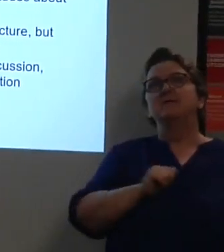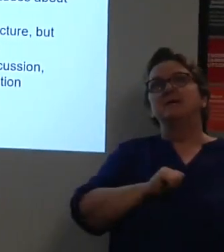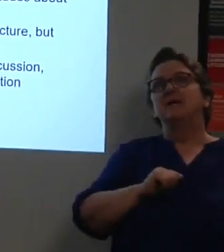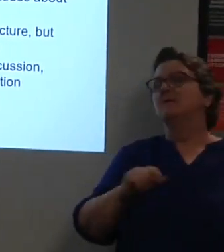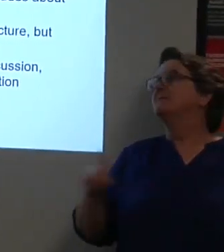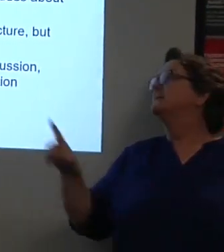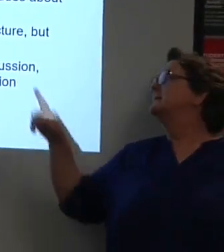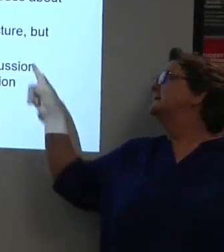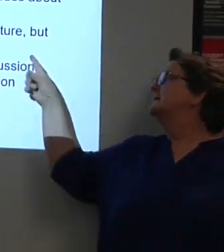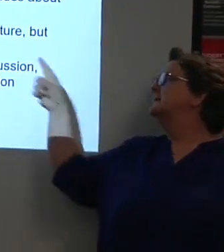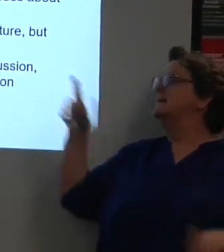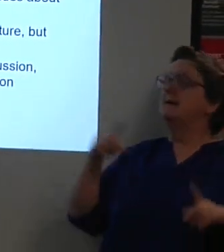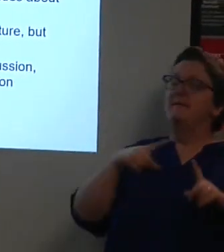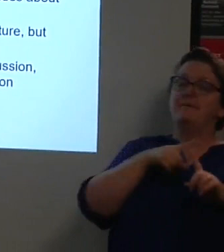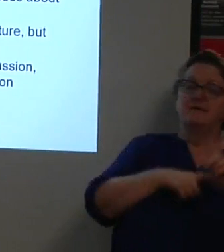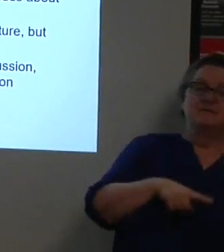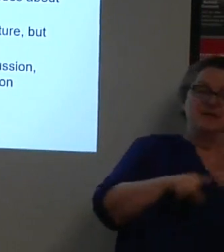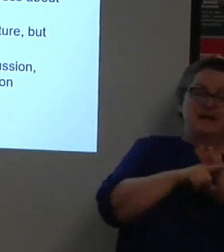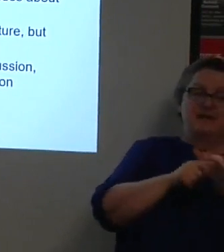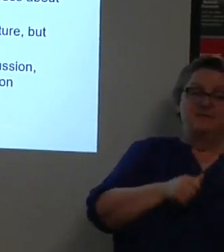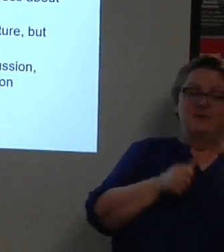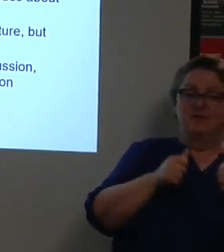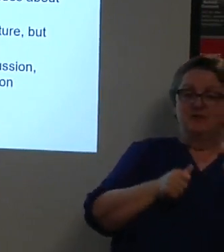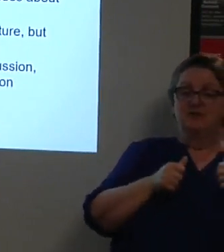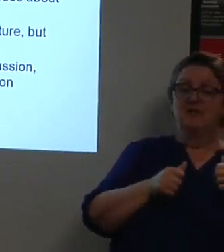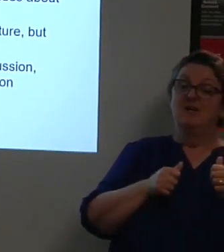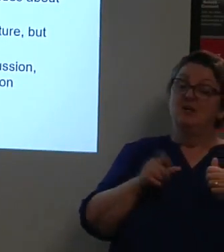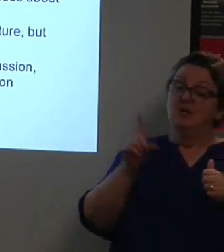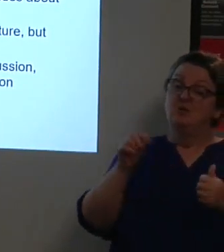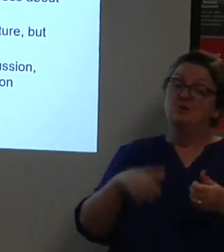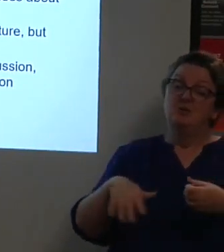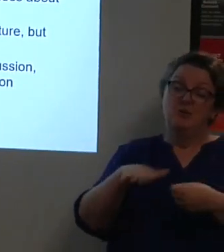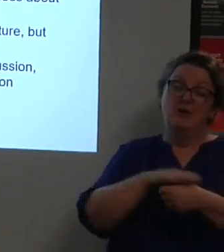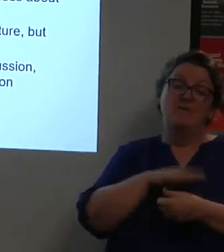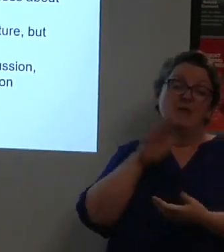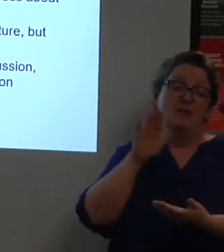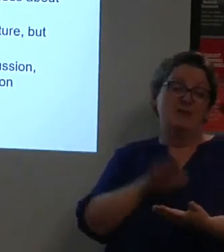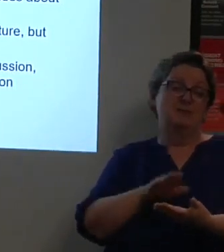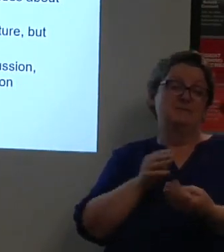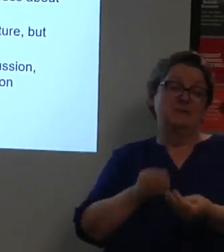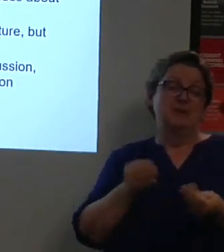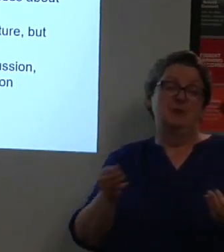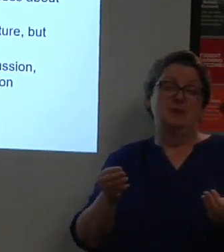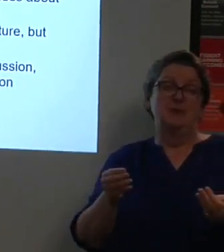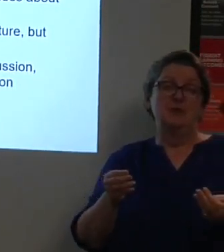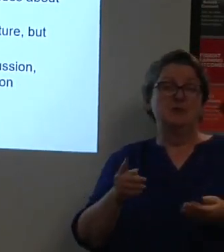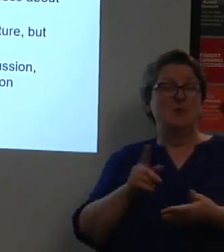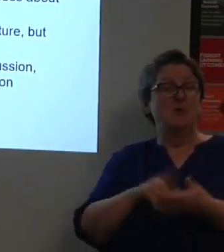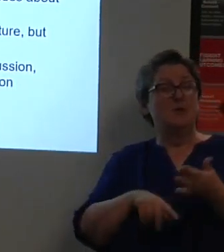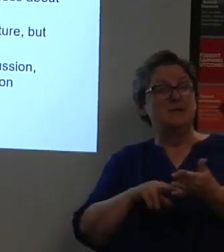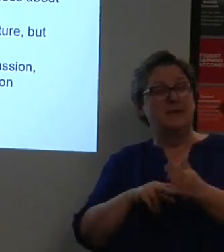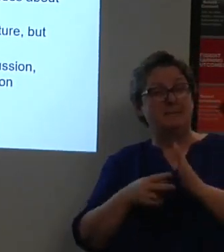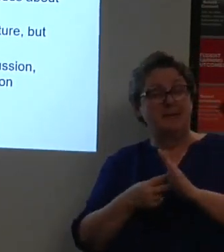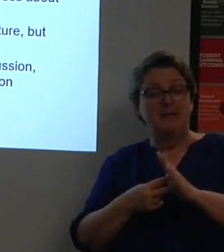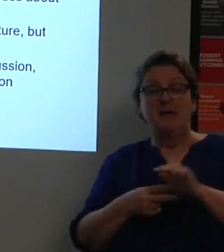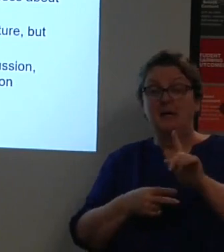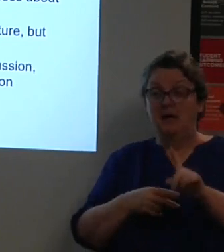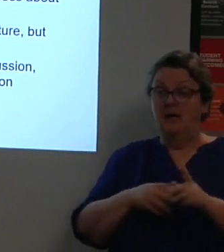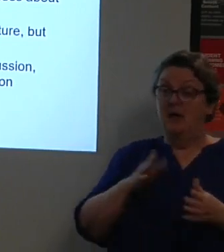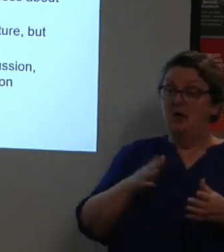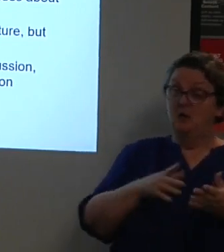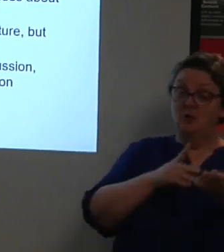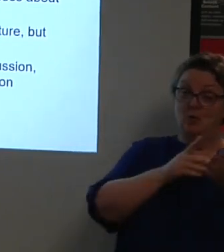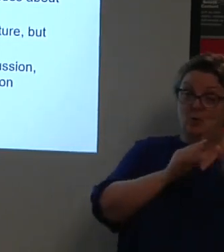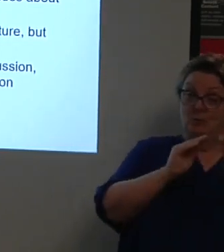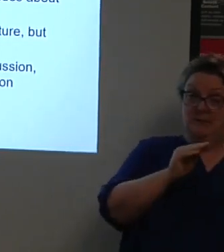strength or a weakness, but you cover less material, right? So we're going to talk about what that means, but they actually retain more